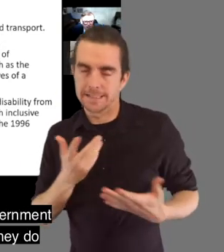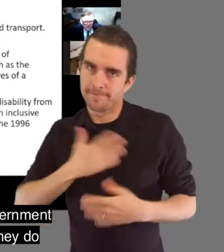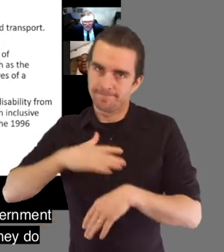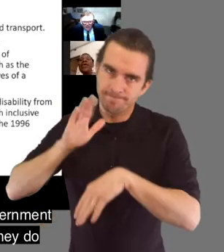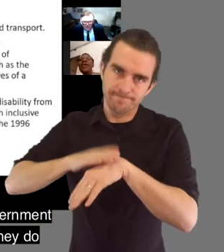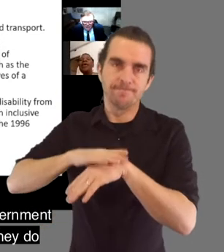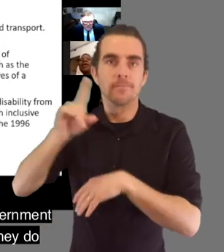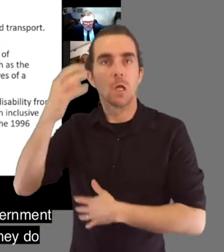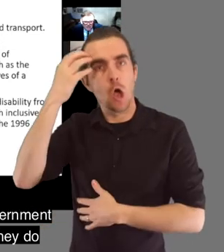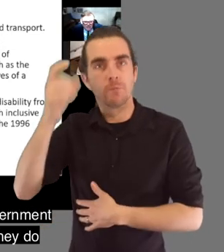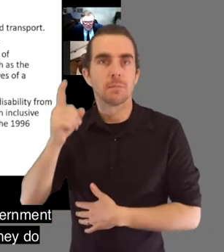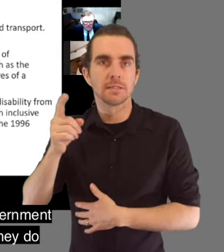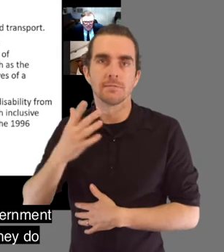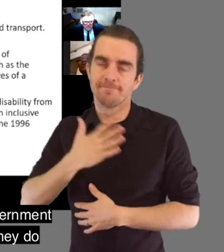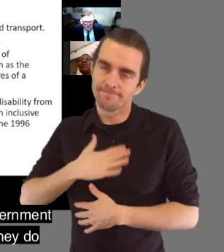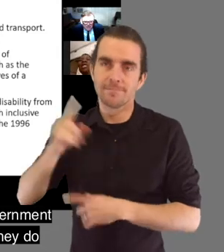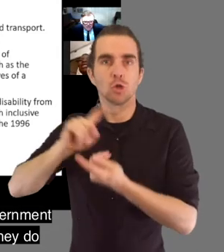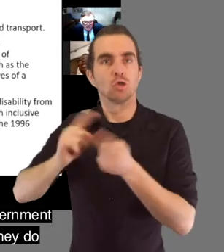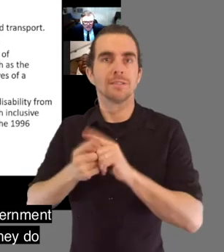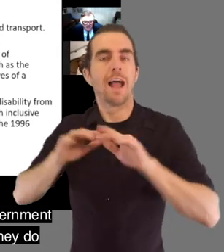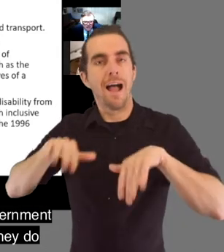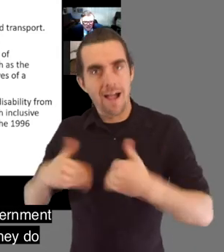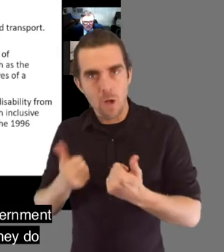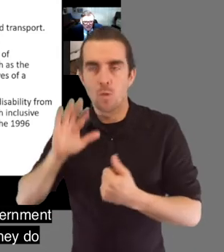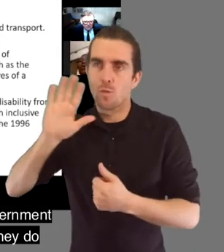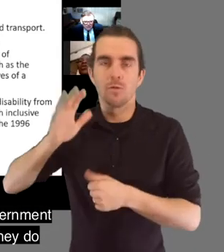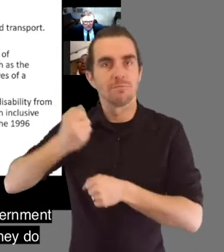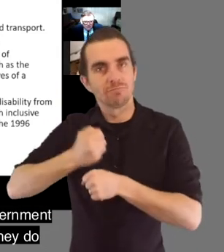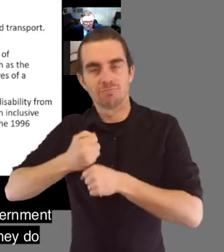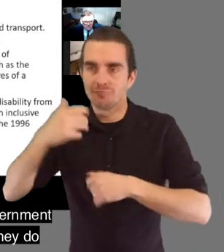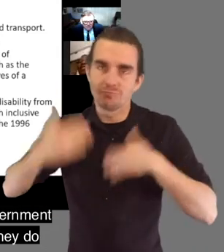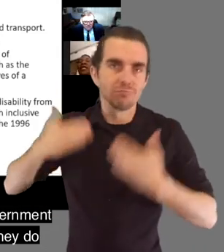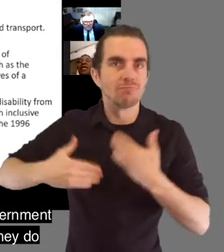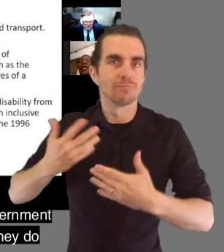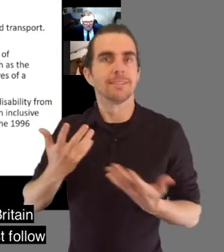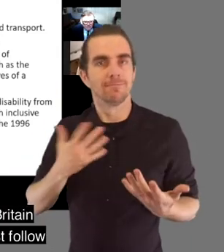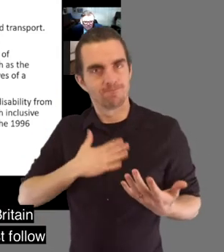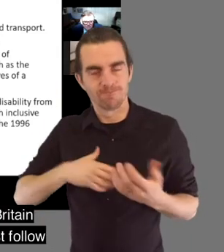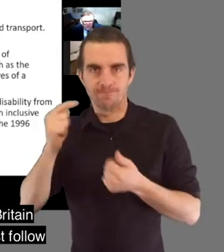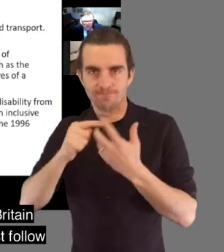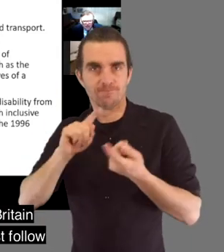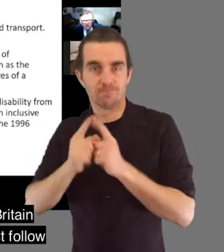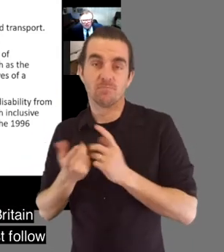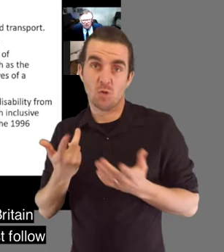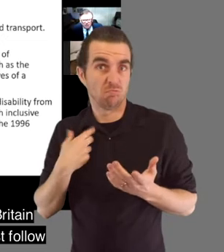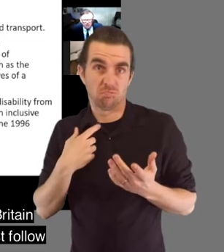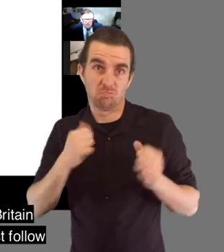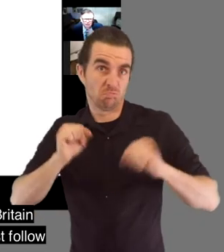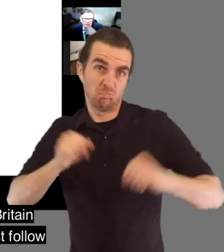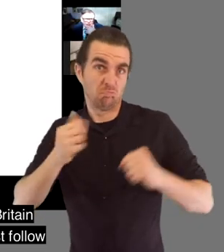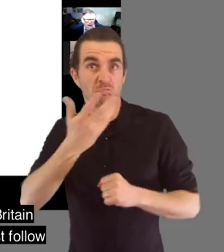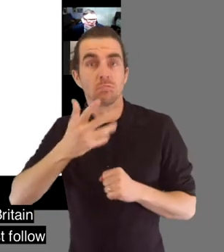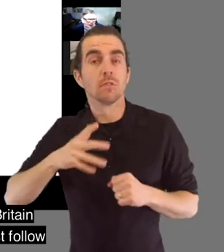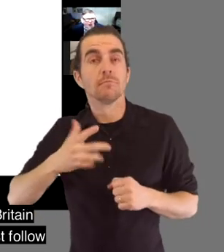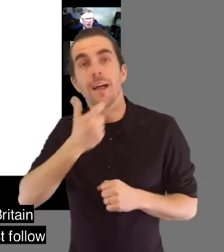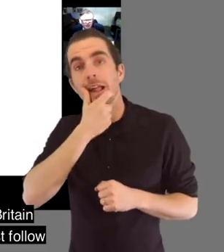are challenging the government to say they need to change how they do things. And I will agree with the Britain